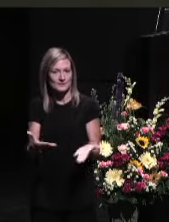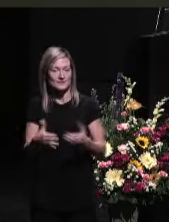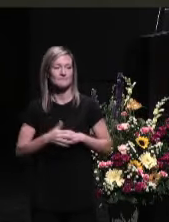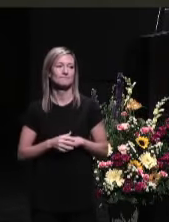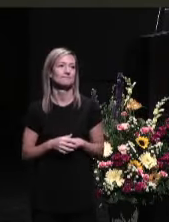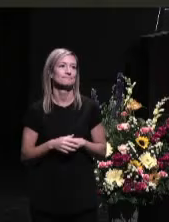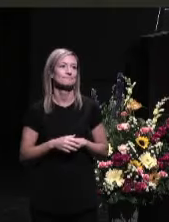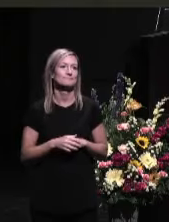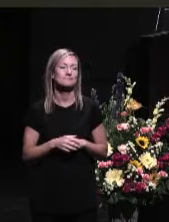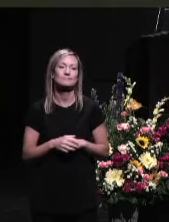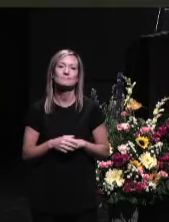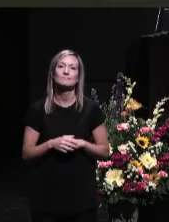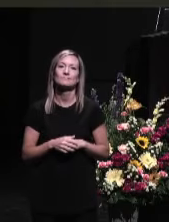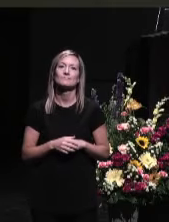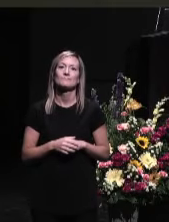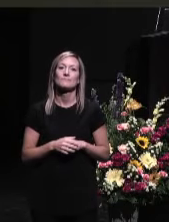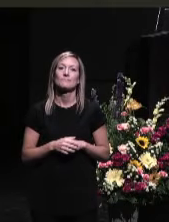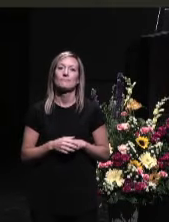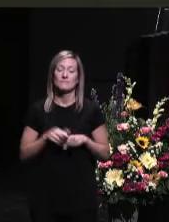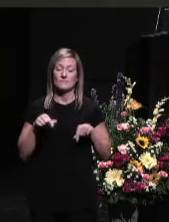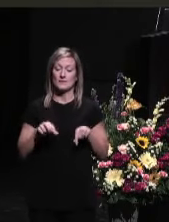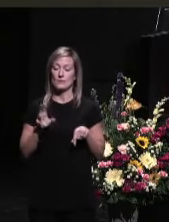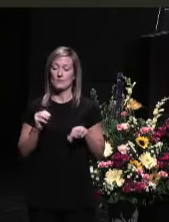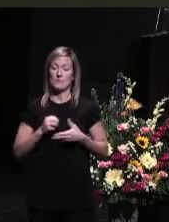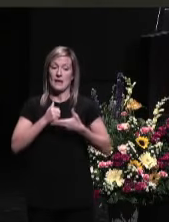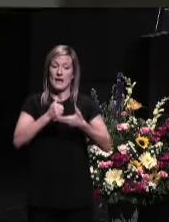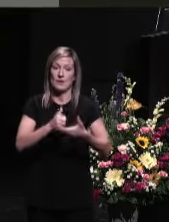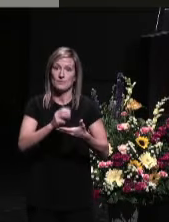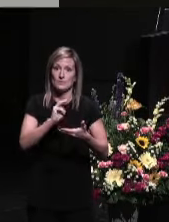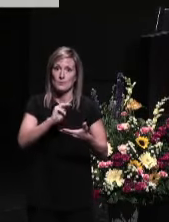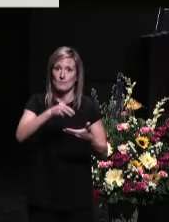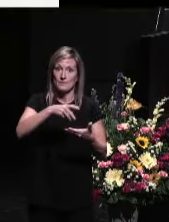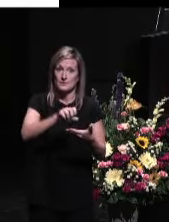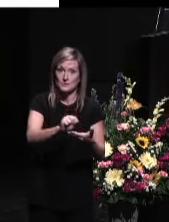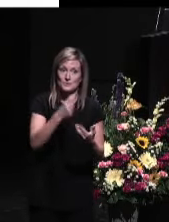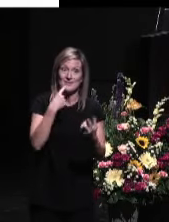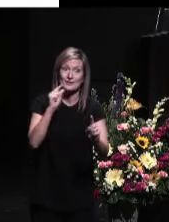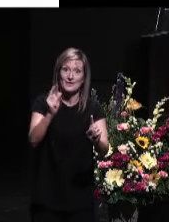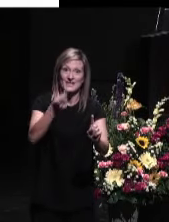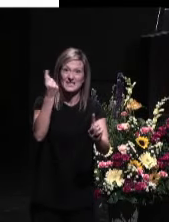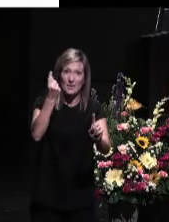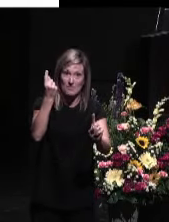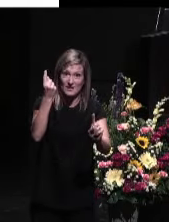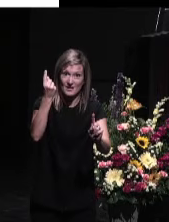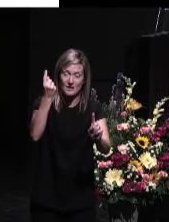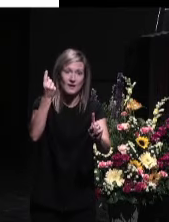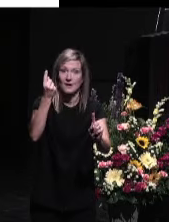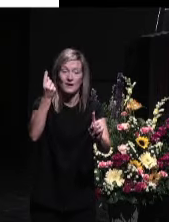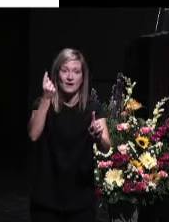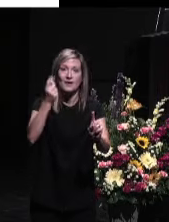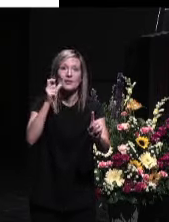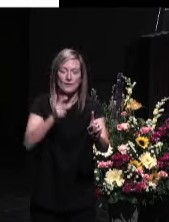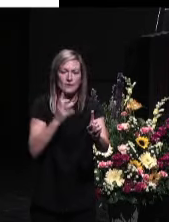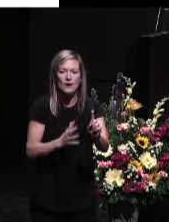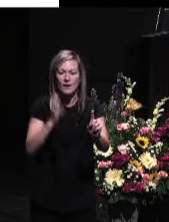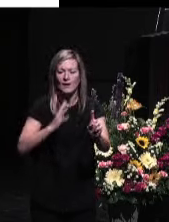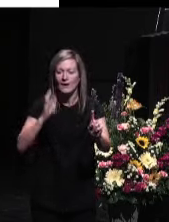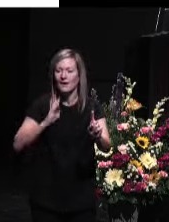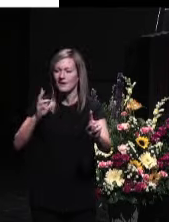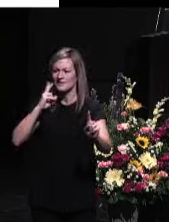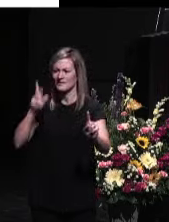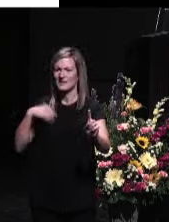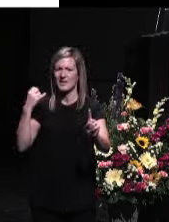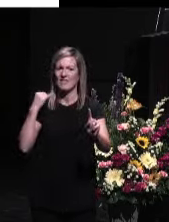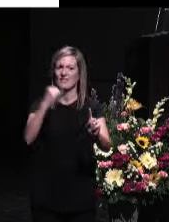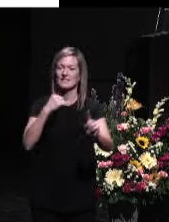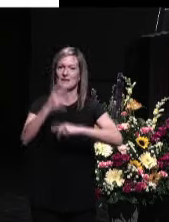have helped Milwaukee Public Schools achieve something that you have to go back many, many years to find an outcome like this.